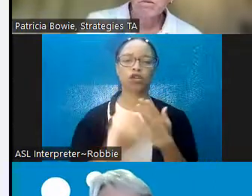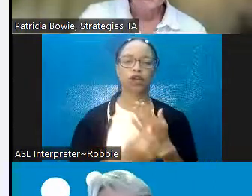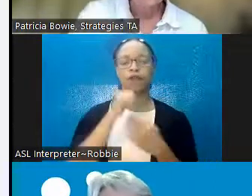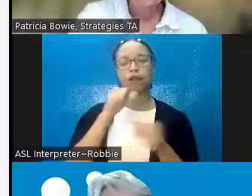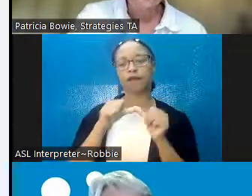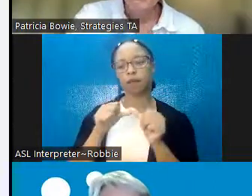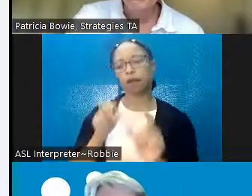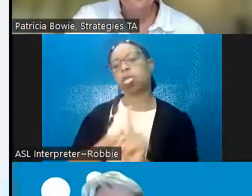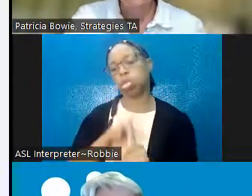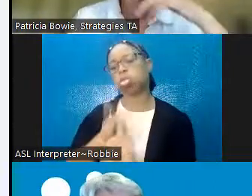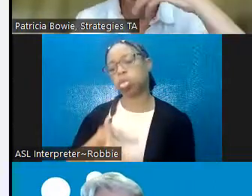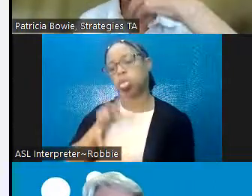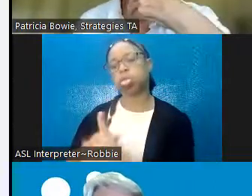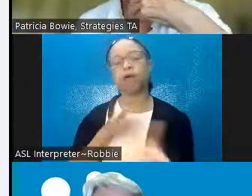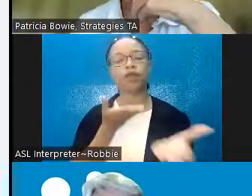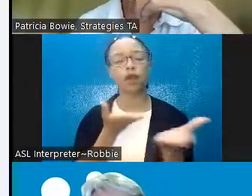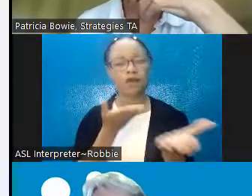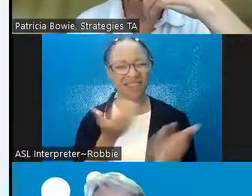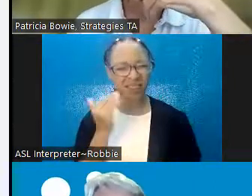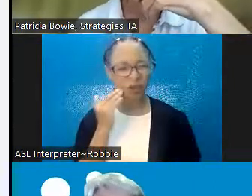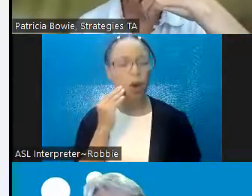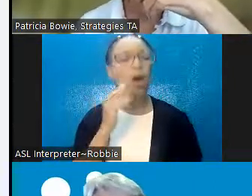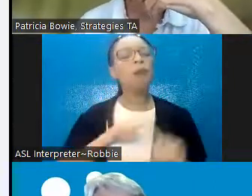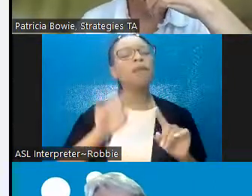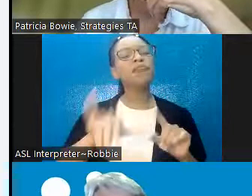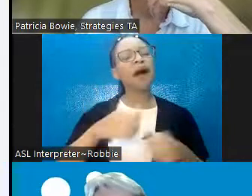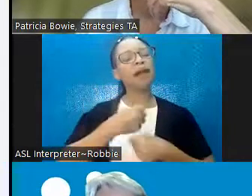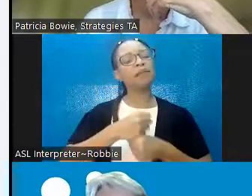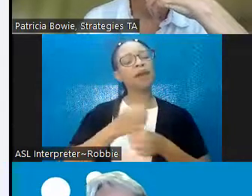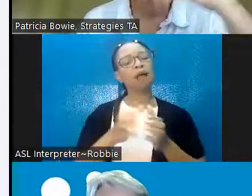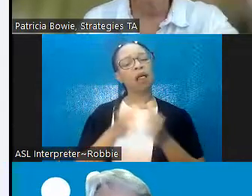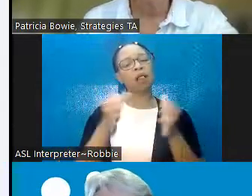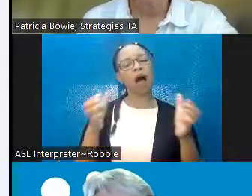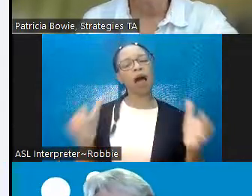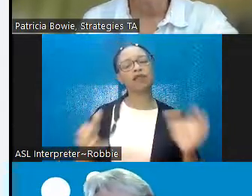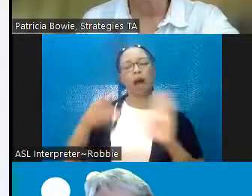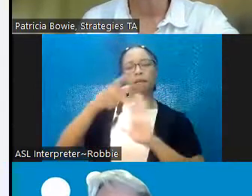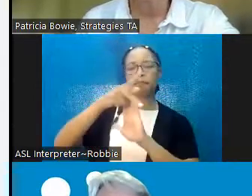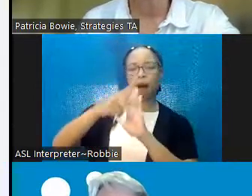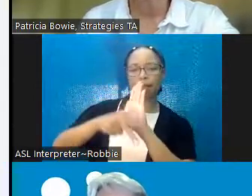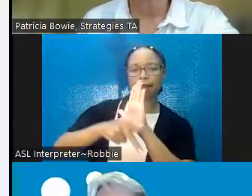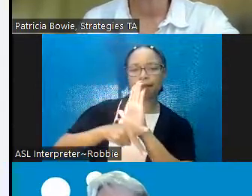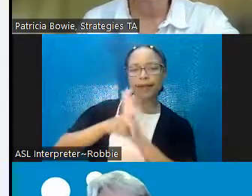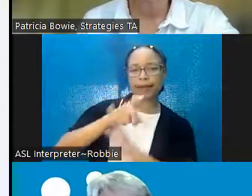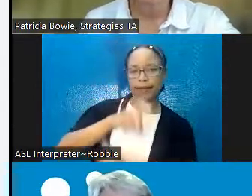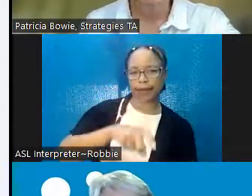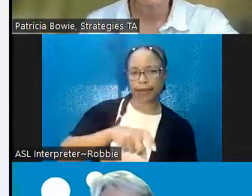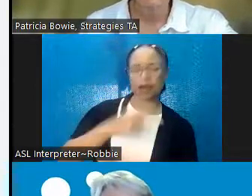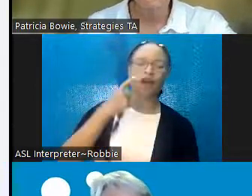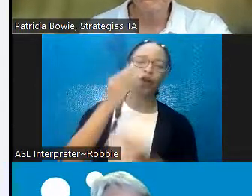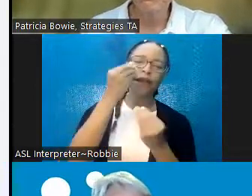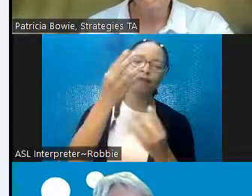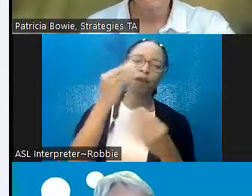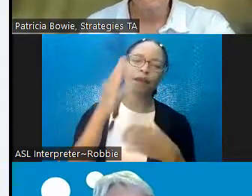apply for services. But that creates a lot of policy needs in terms of information